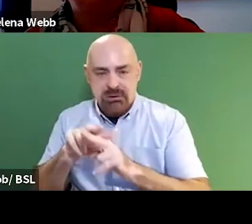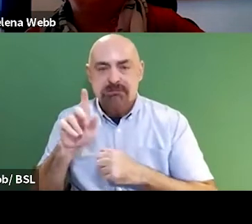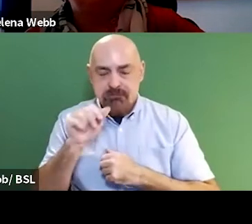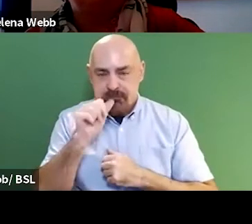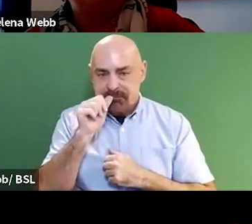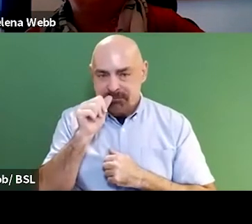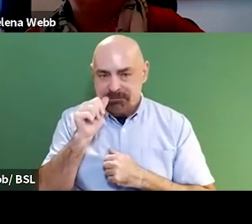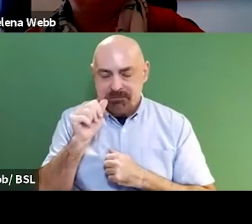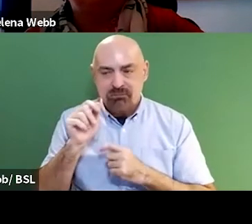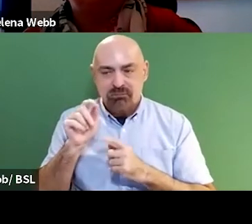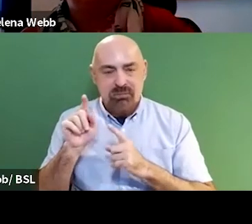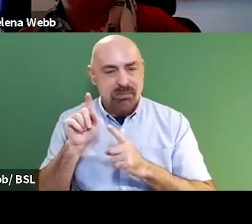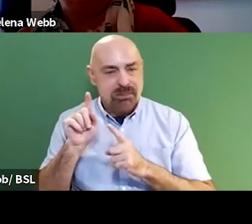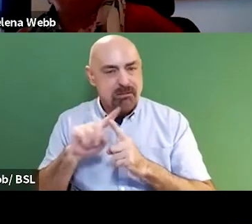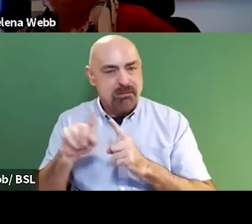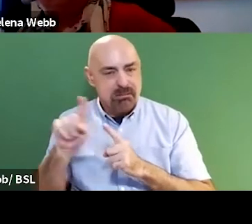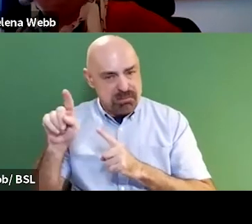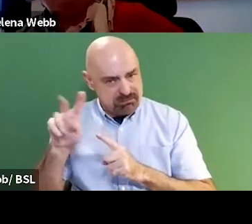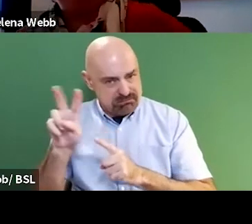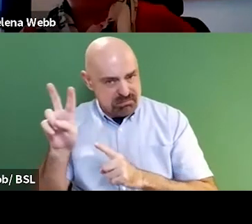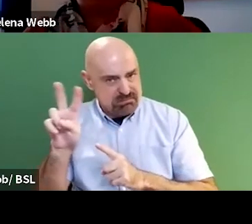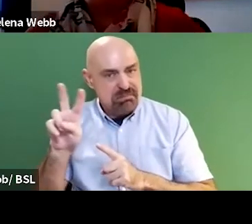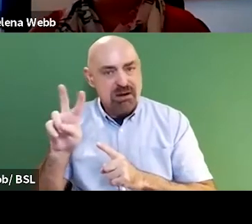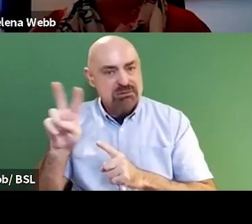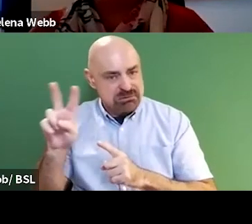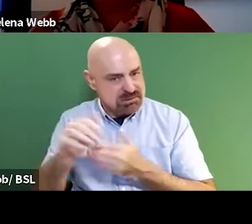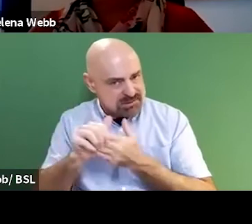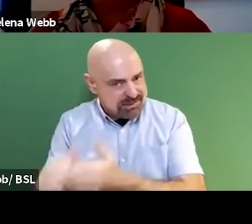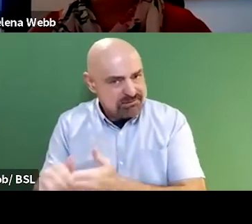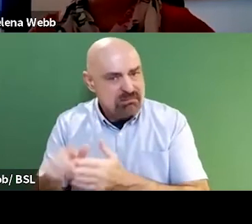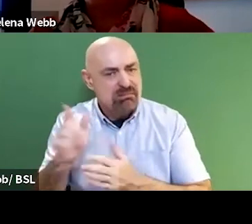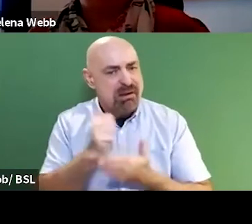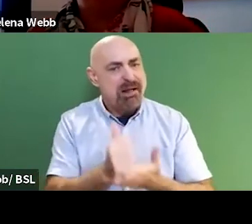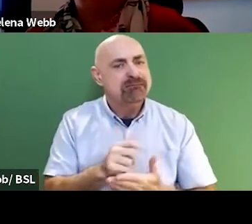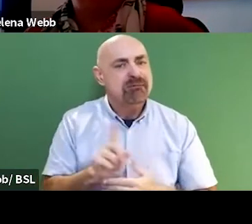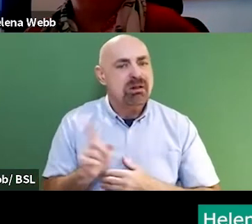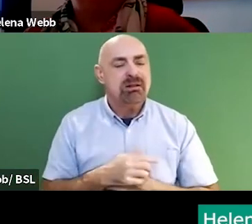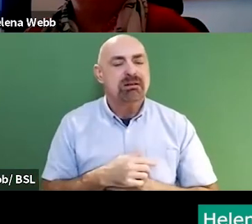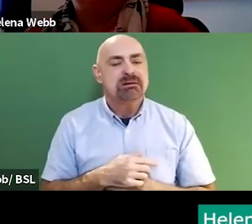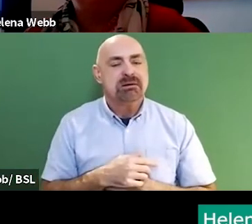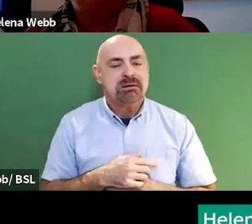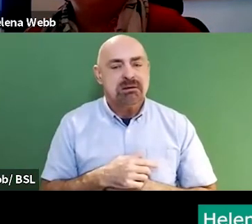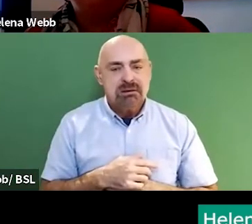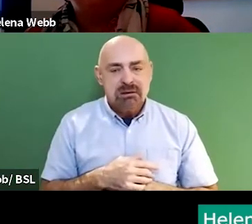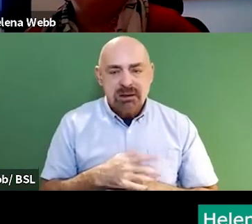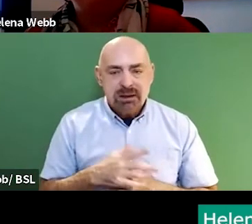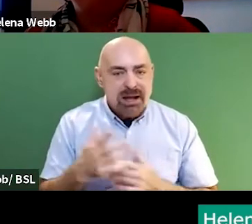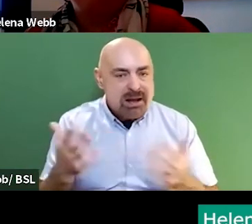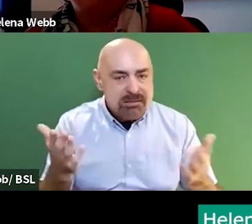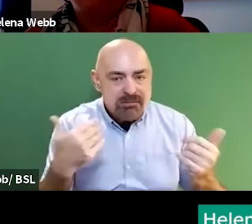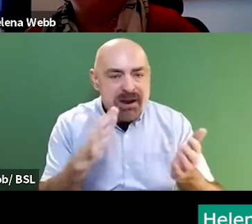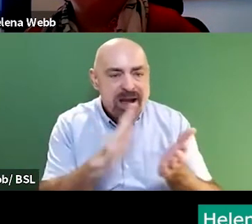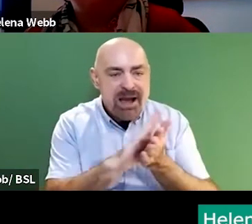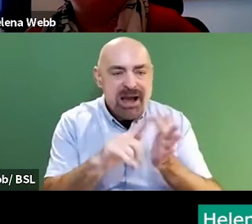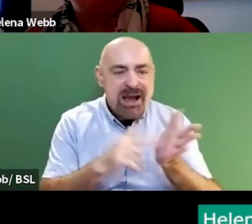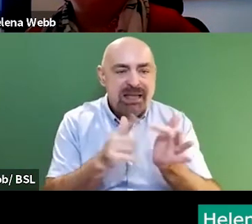into shaping the service delivery within Family Hubs. That's very helpful. Helena and Helen, have you got any other ideas